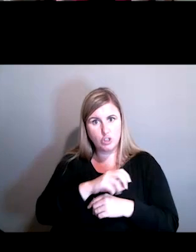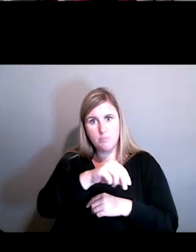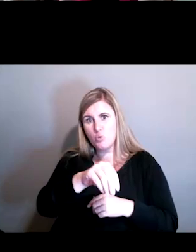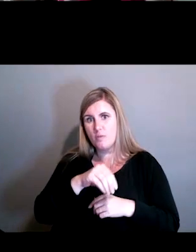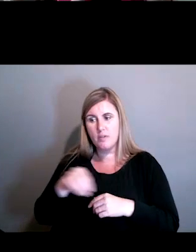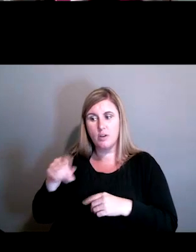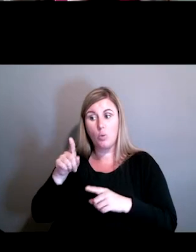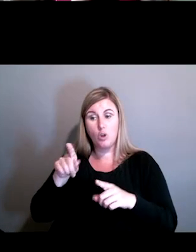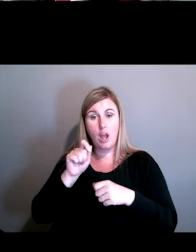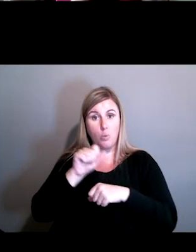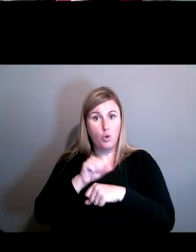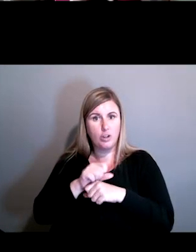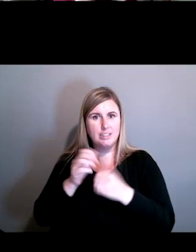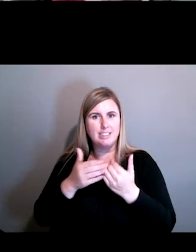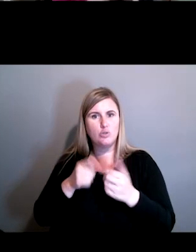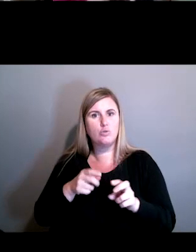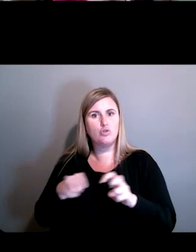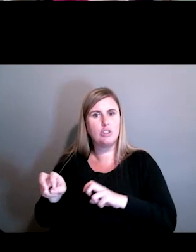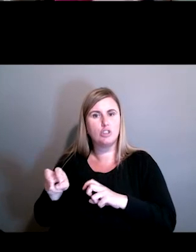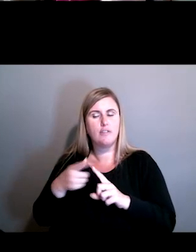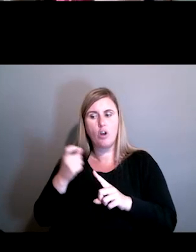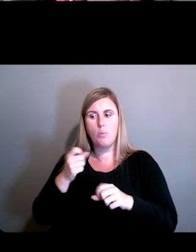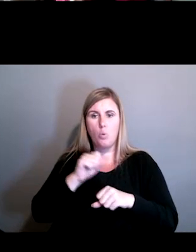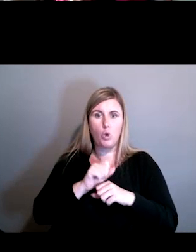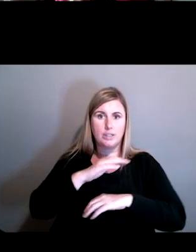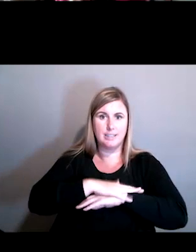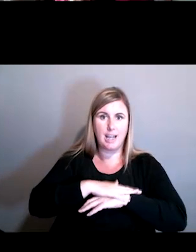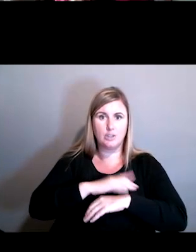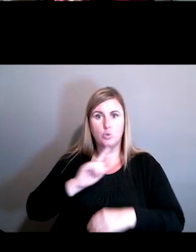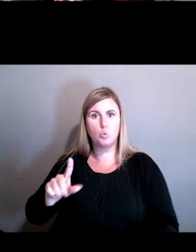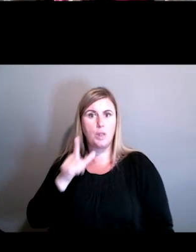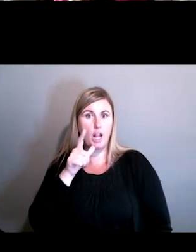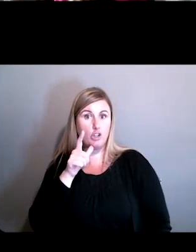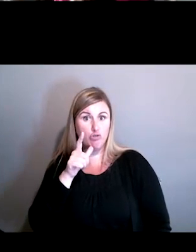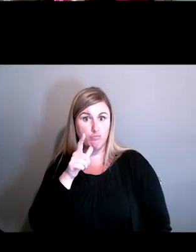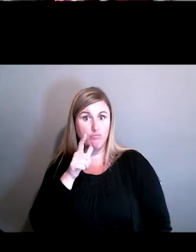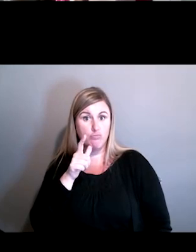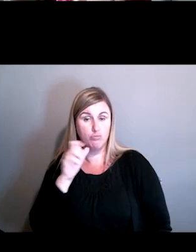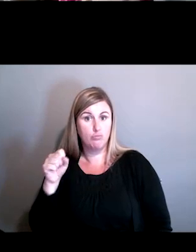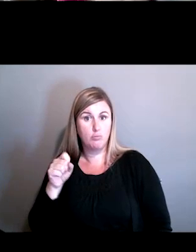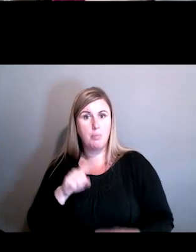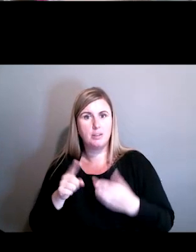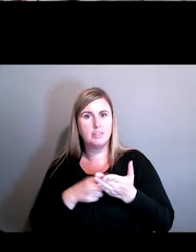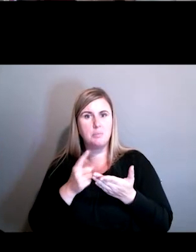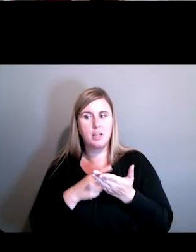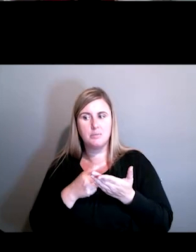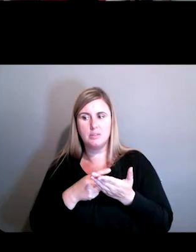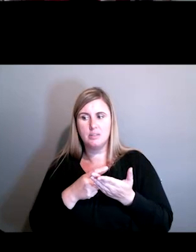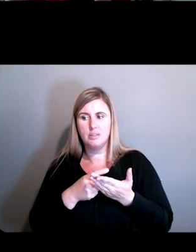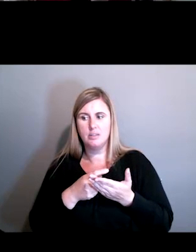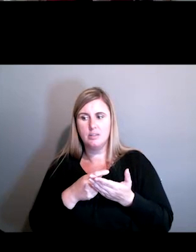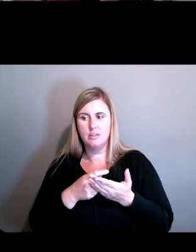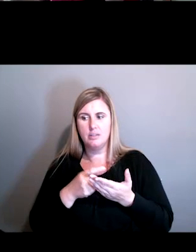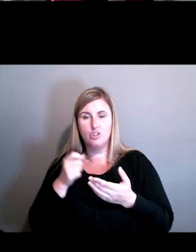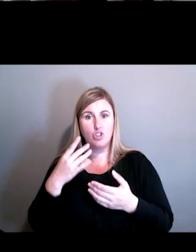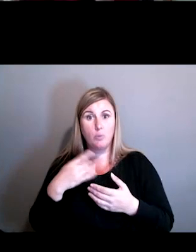from your work desk to your lunch room. But sometimes, you know, even at jobs that we love, it's hard to come back after that